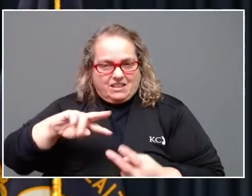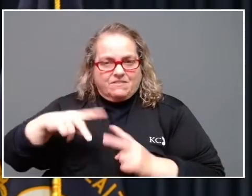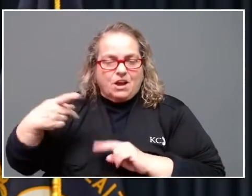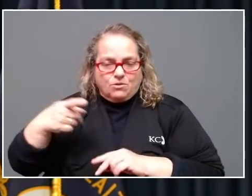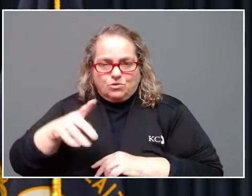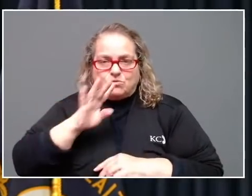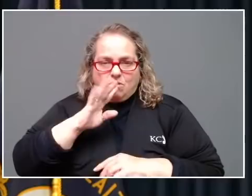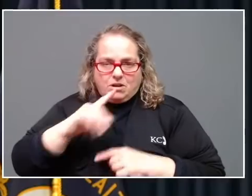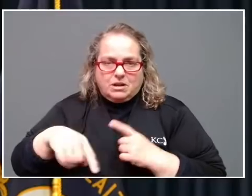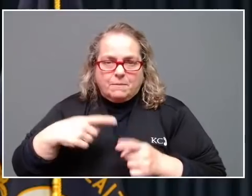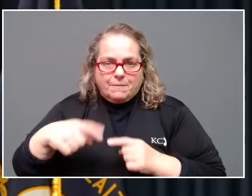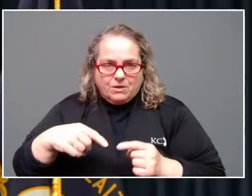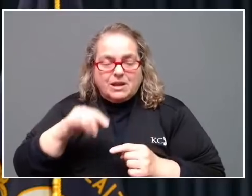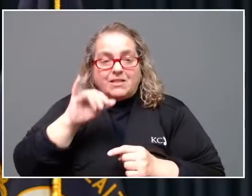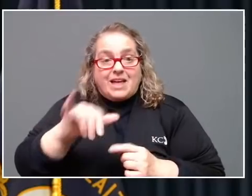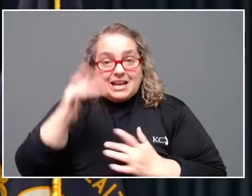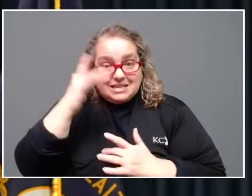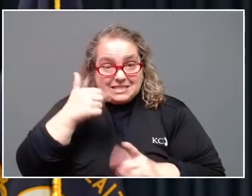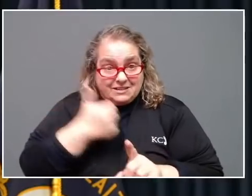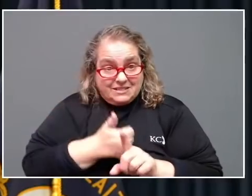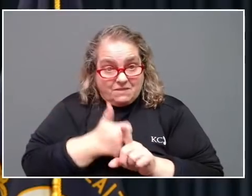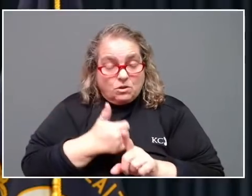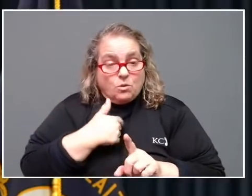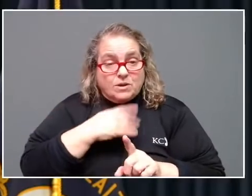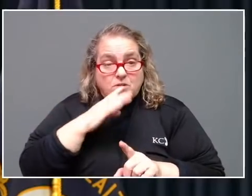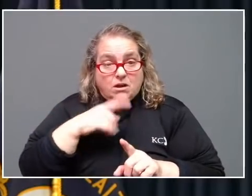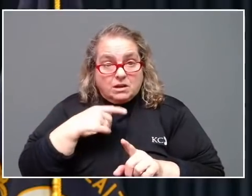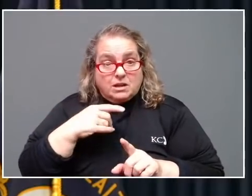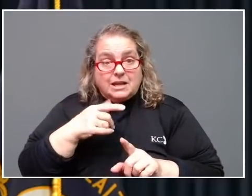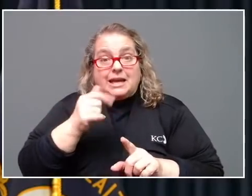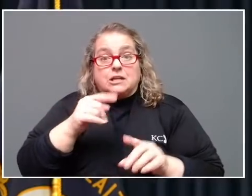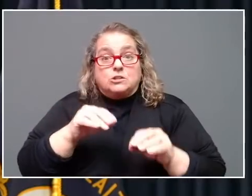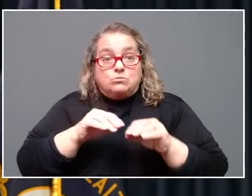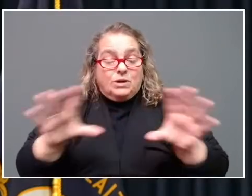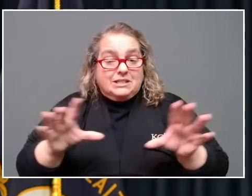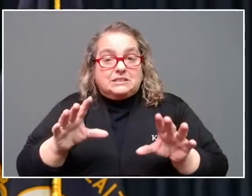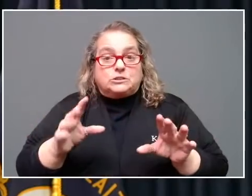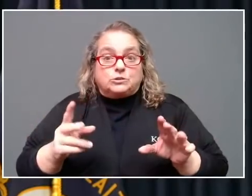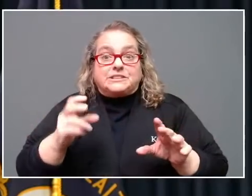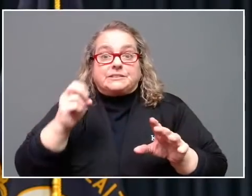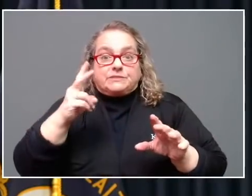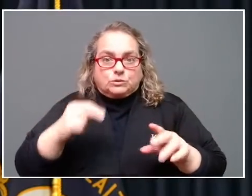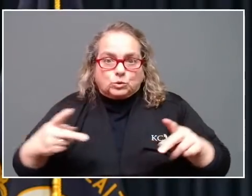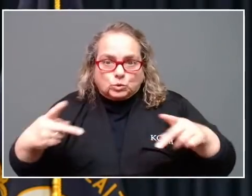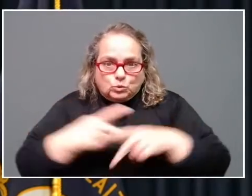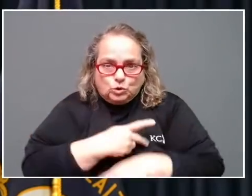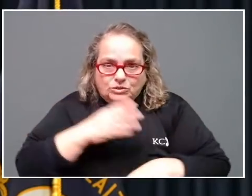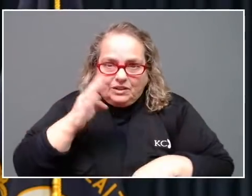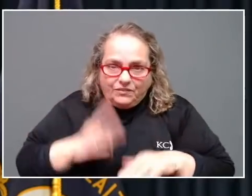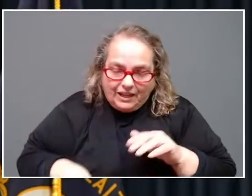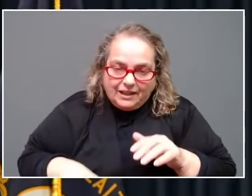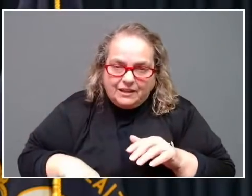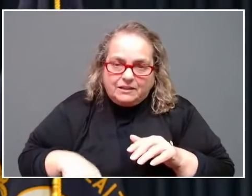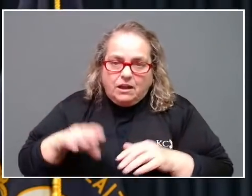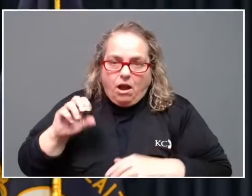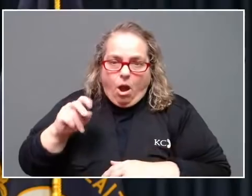moment, it may be spreads even more effectively than the initial Omicron, which is staggering to conceive because the current one